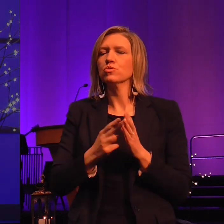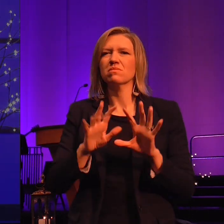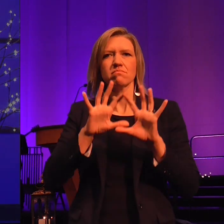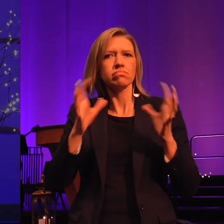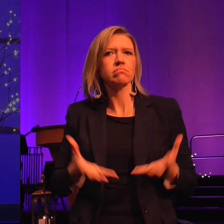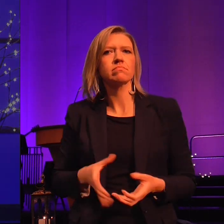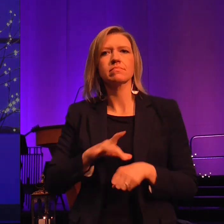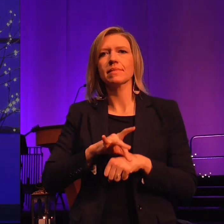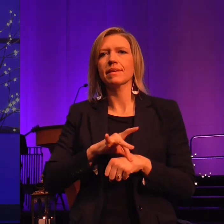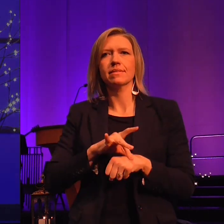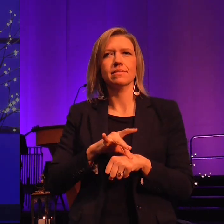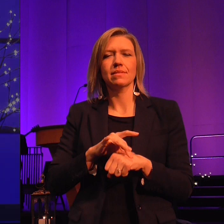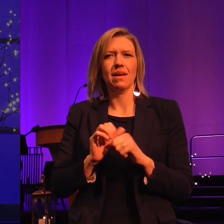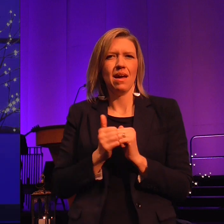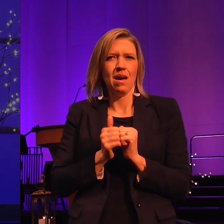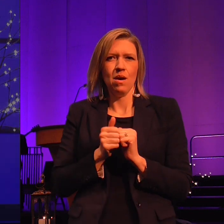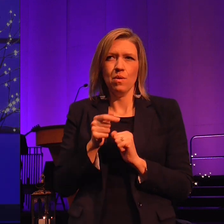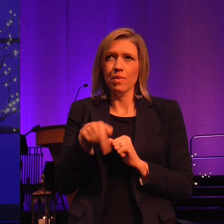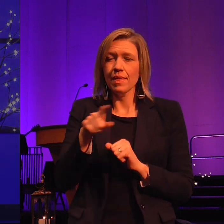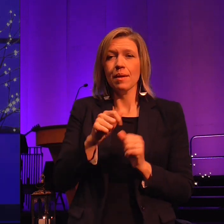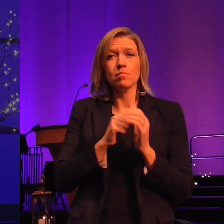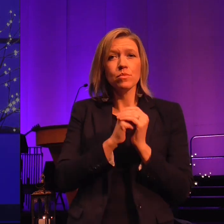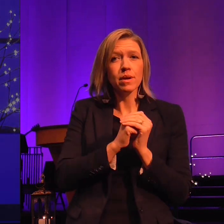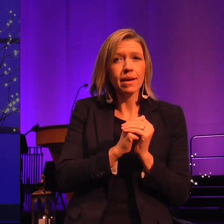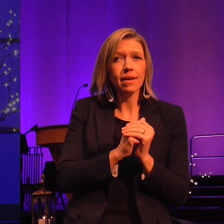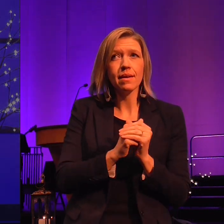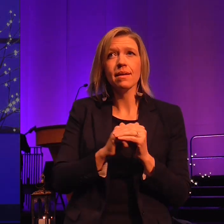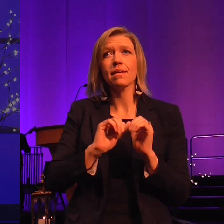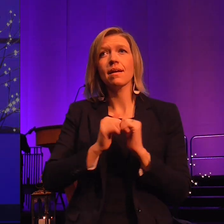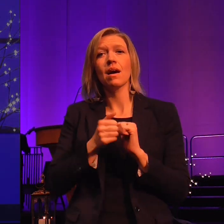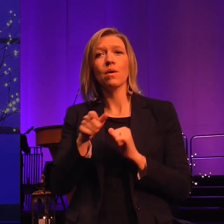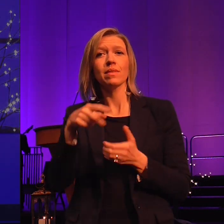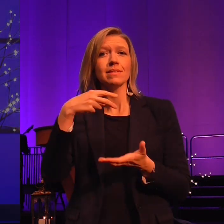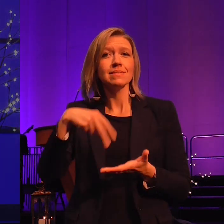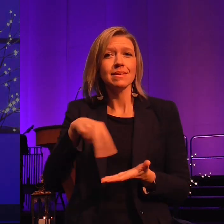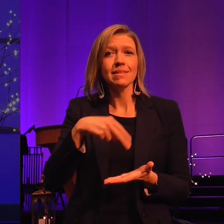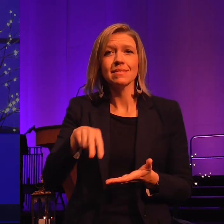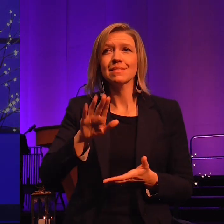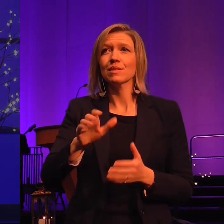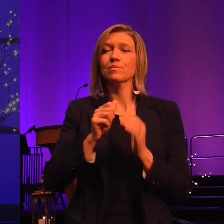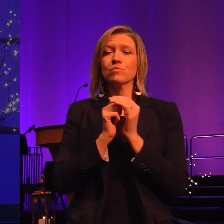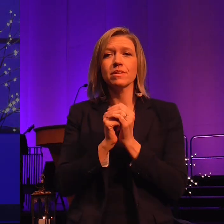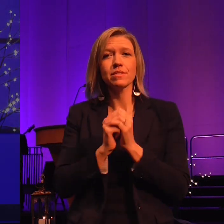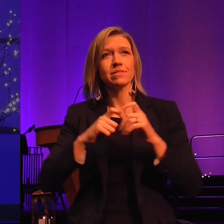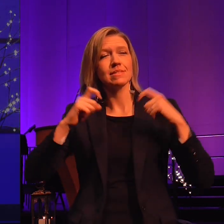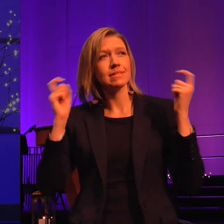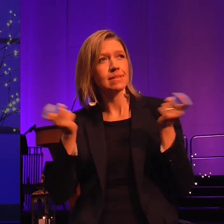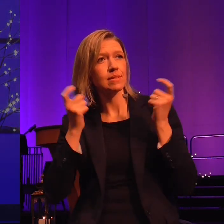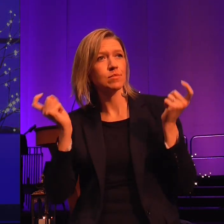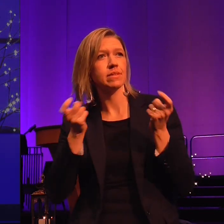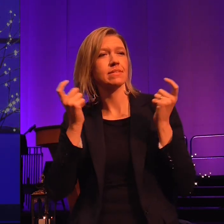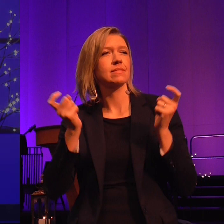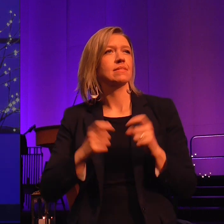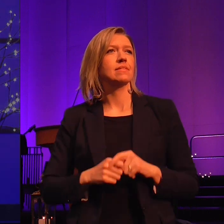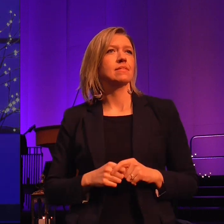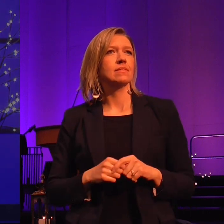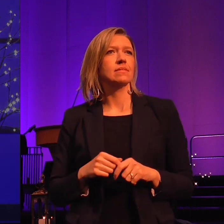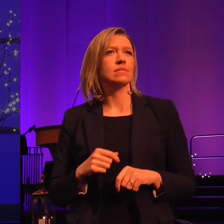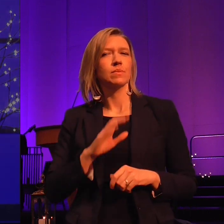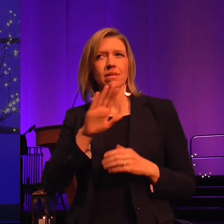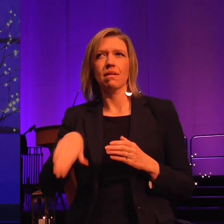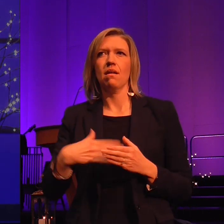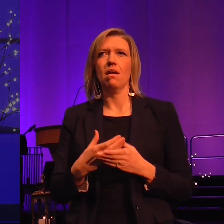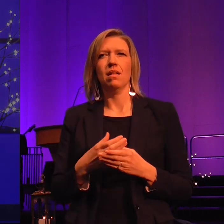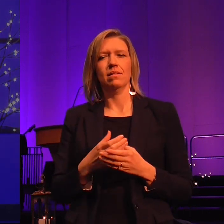might pray, however they might dance their prayers or celebrate. We all seek to grow